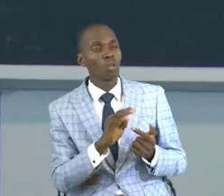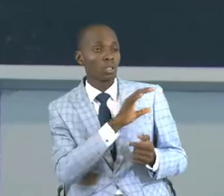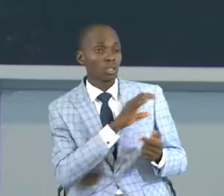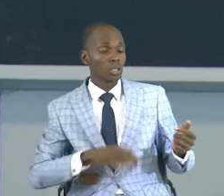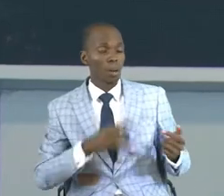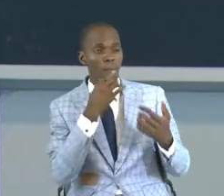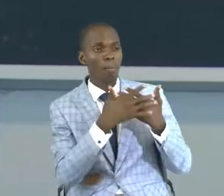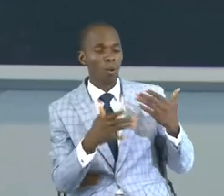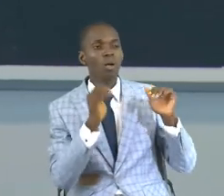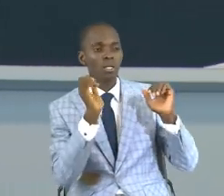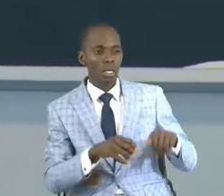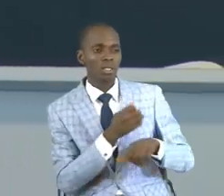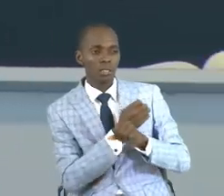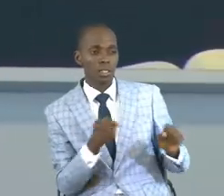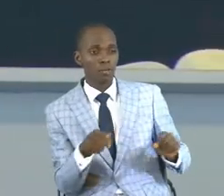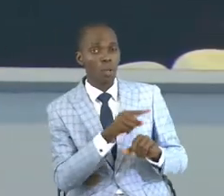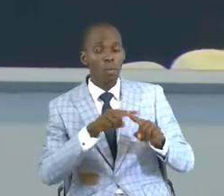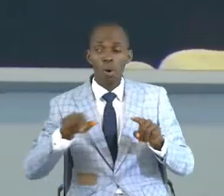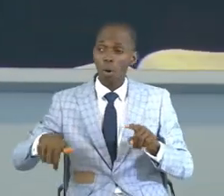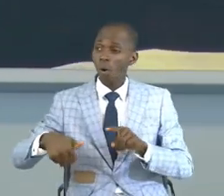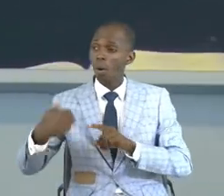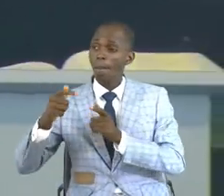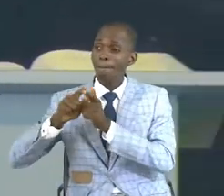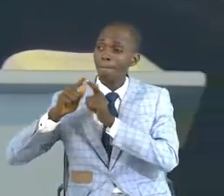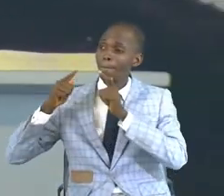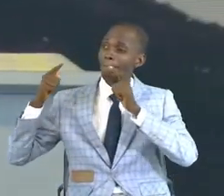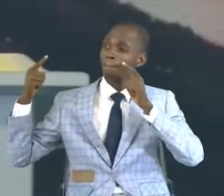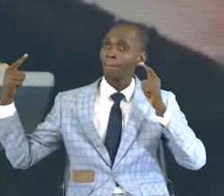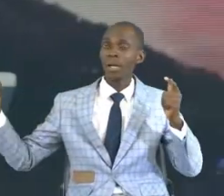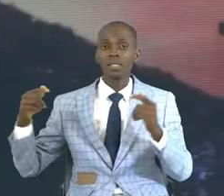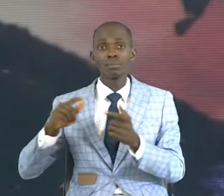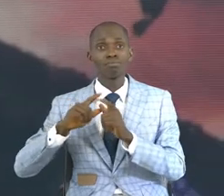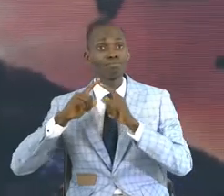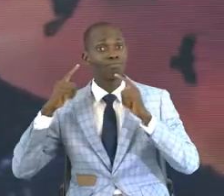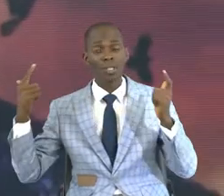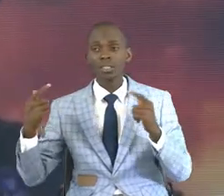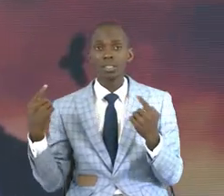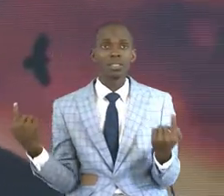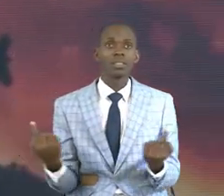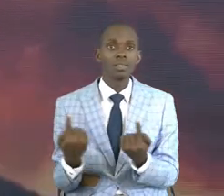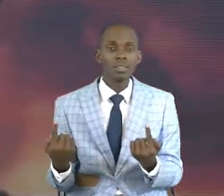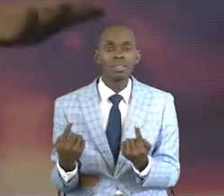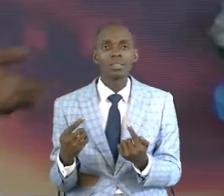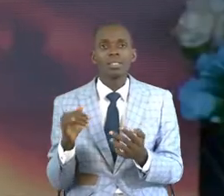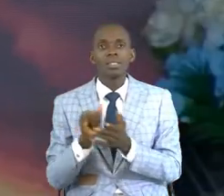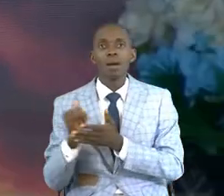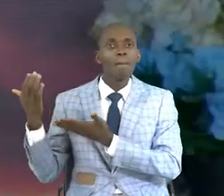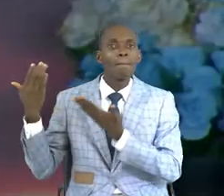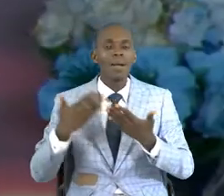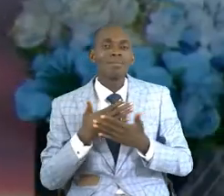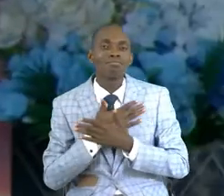them. But other sins that bring them pleasure, other sins that bring them